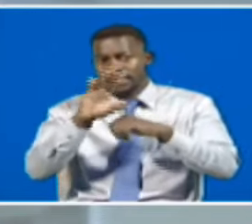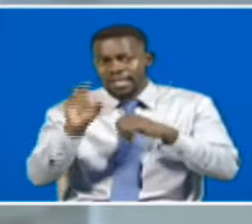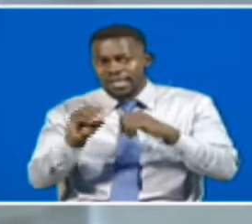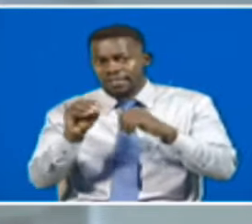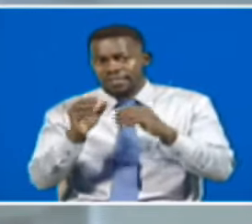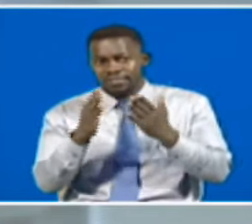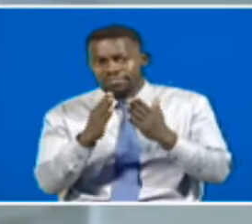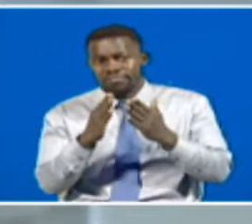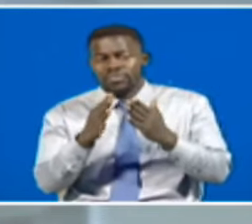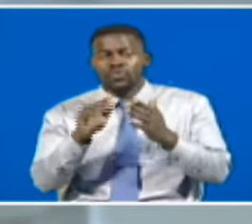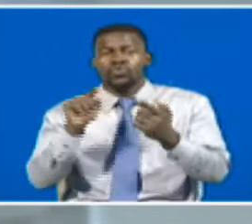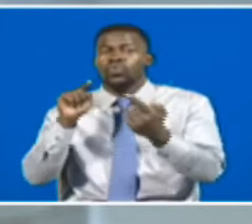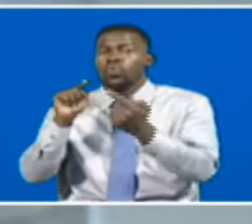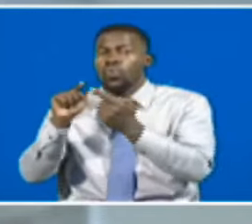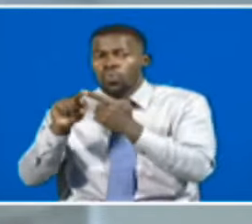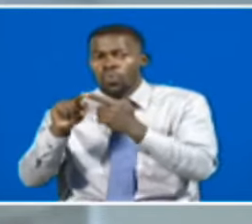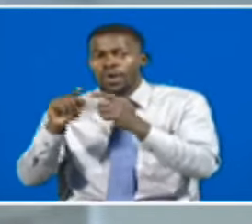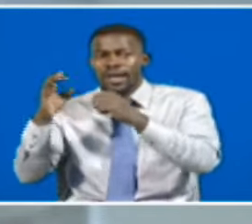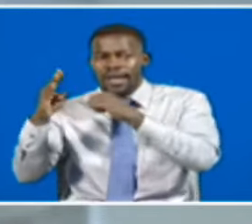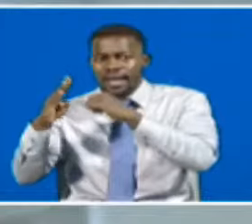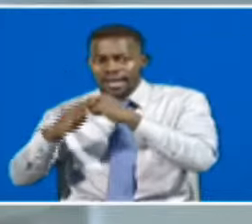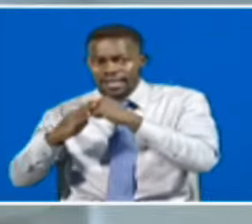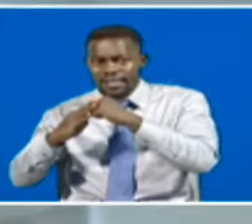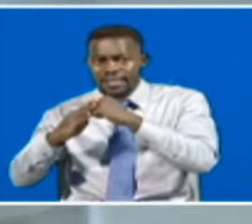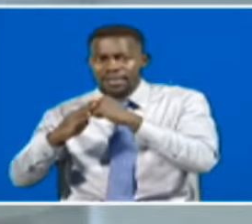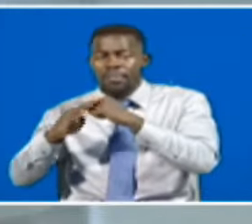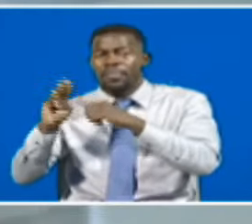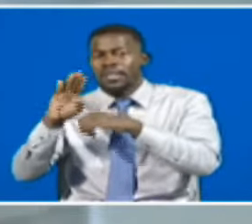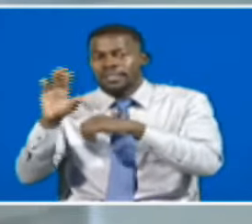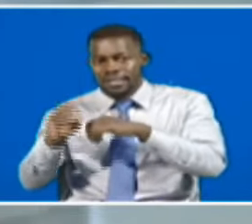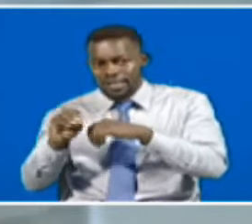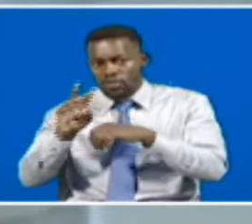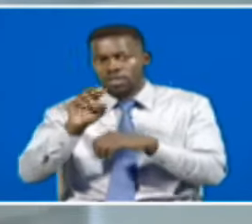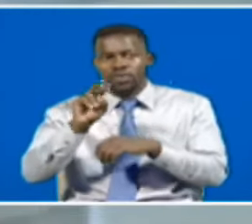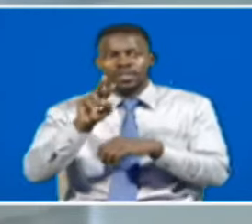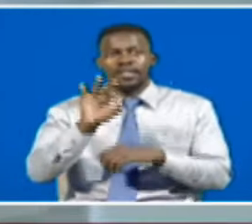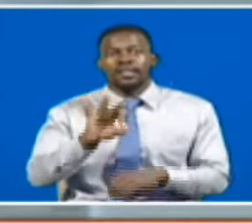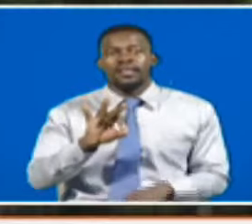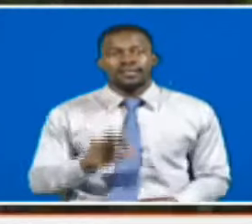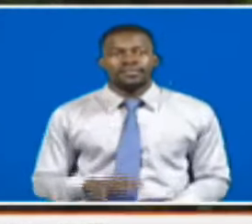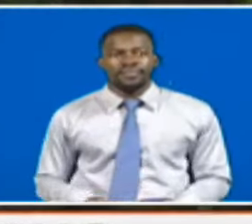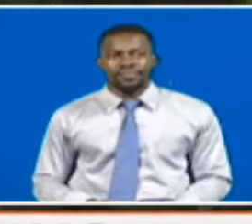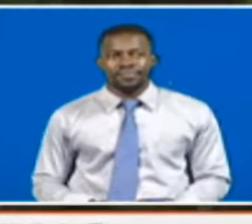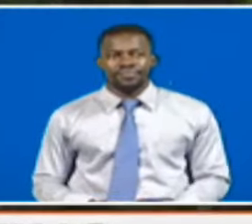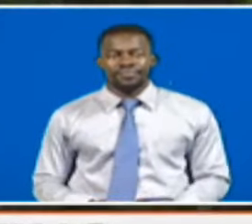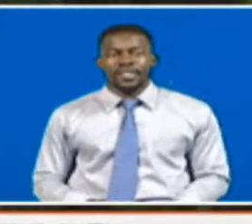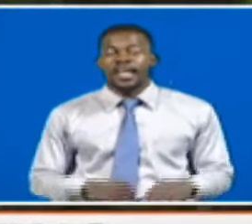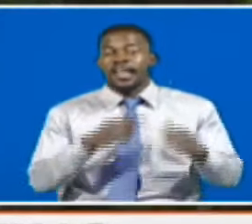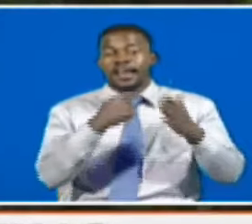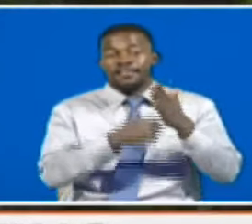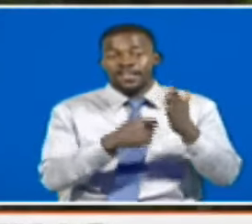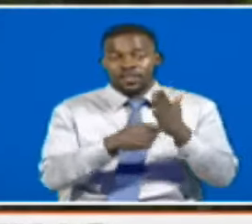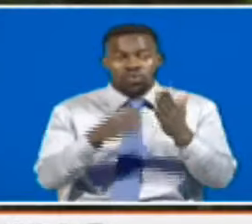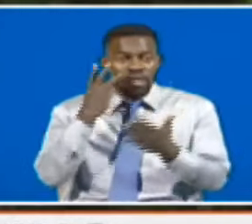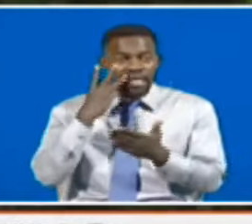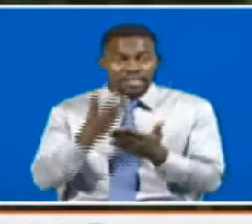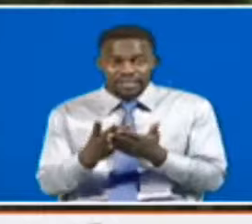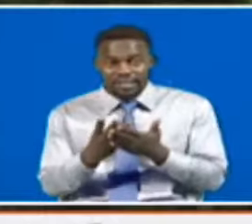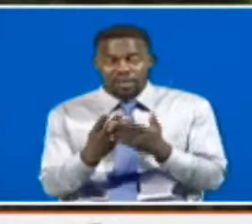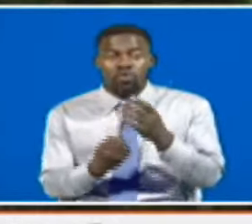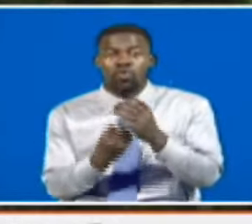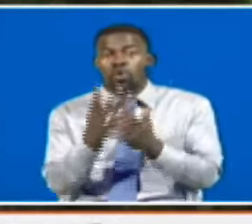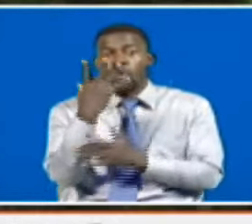to 90.08% as at the end of 2023. Our revenue also witnessed growth